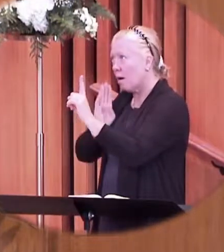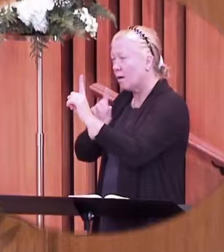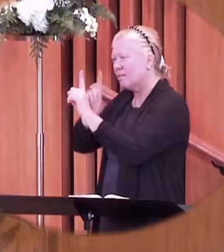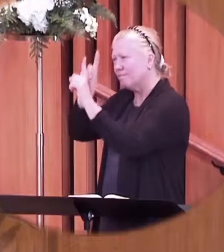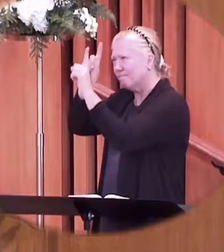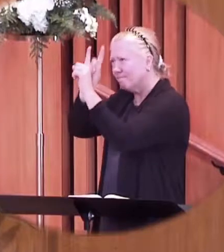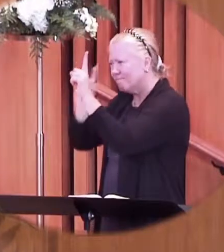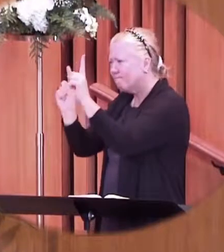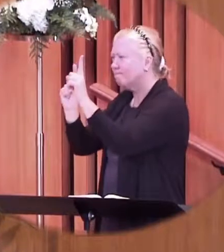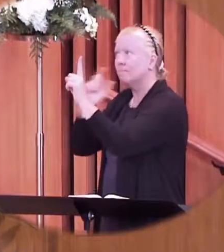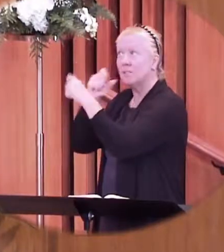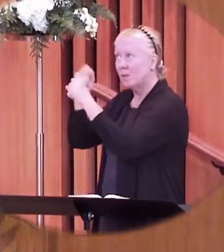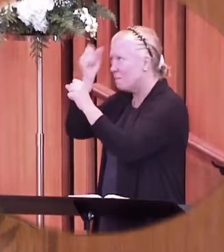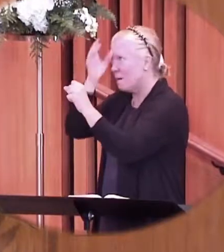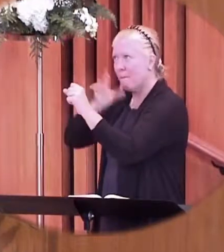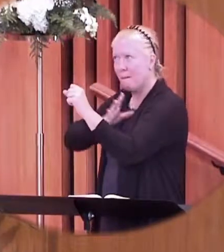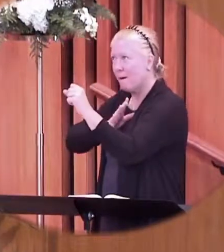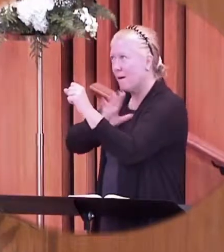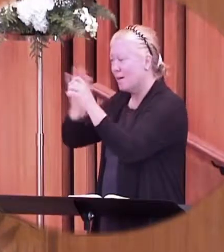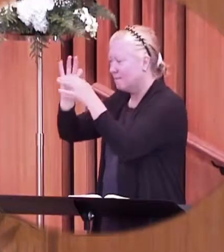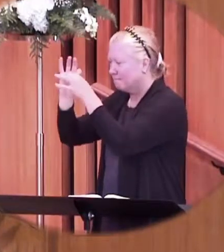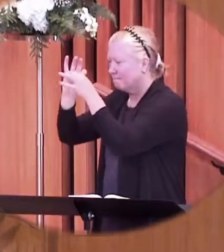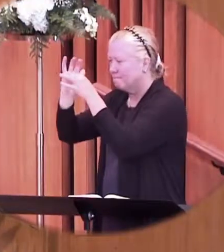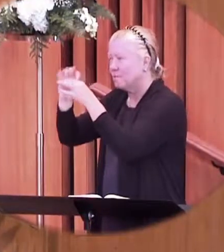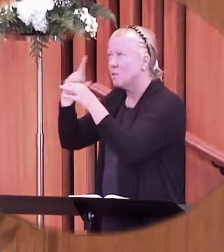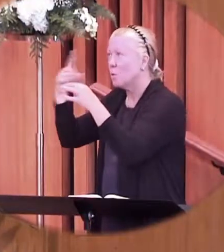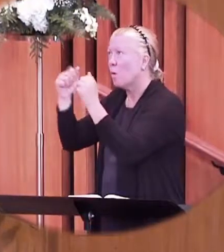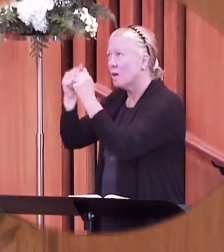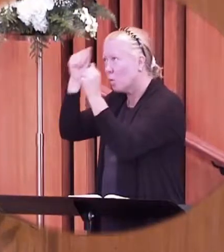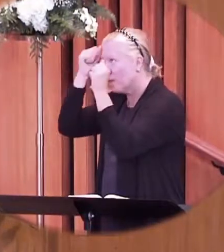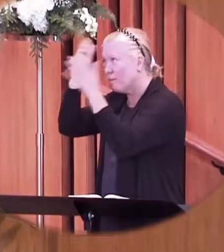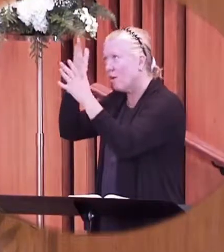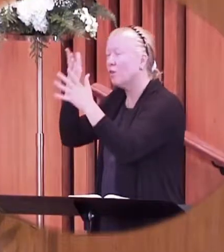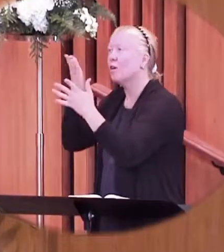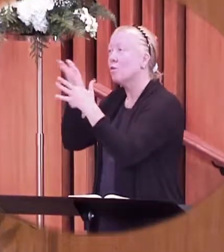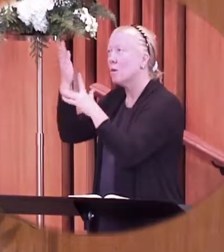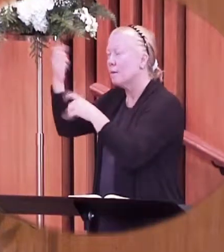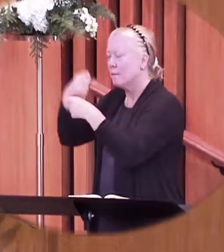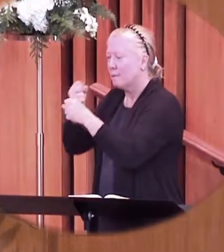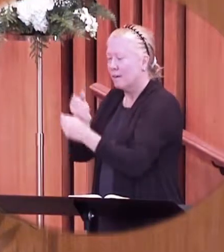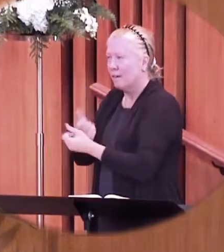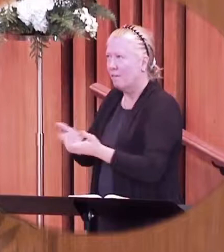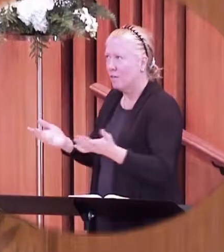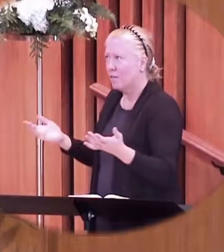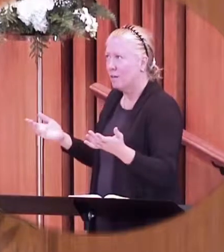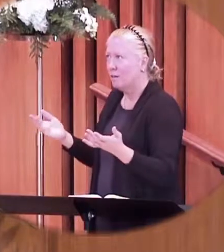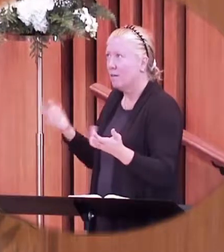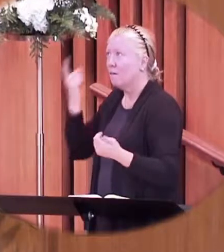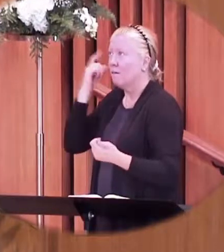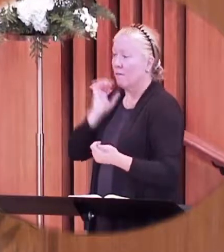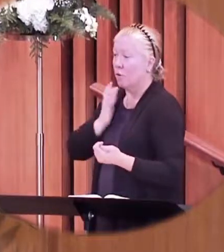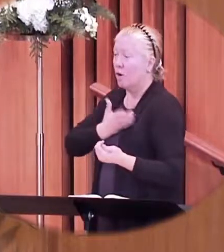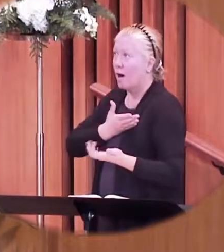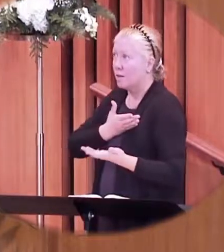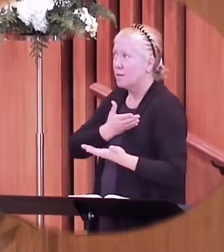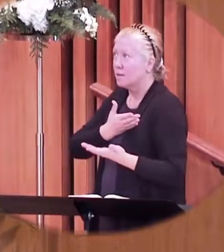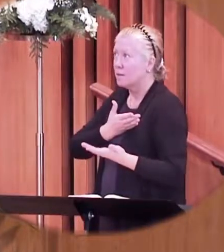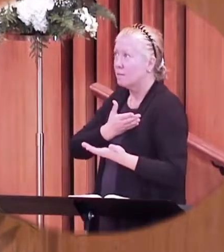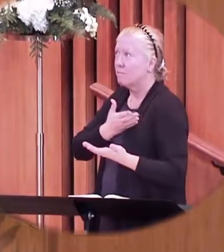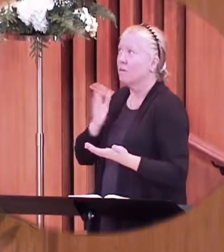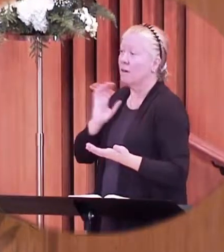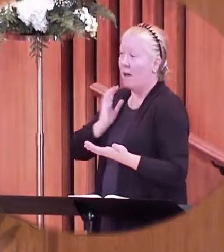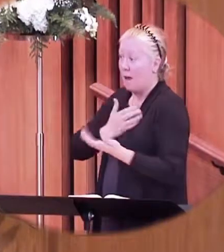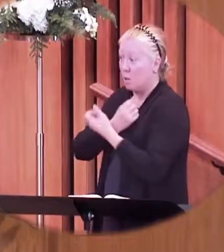Begotten, not made, consubstantial with the Father. Through him all things were made, for us men and for our